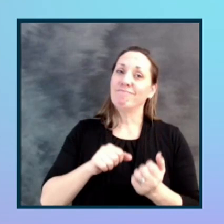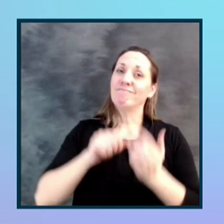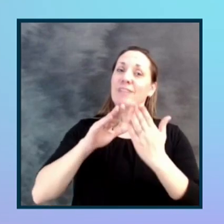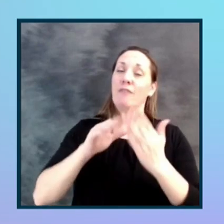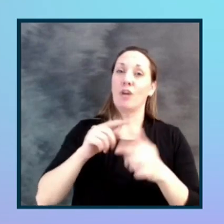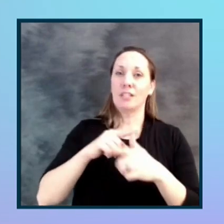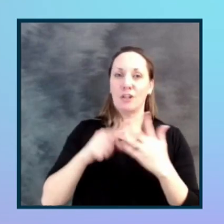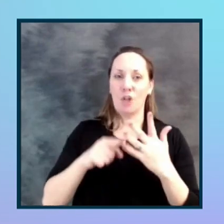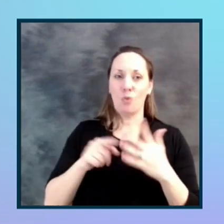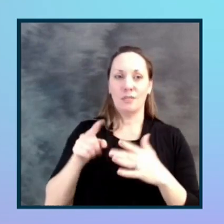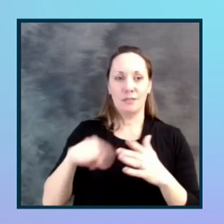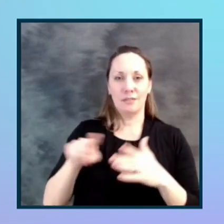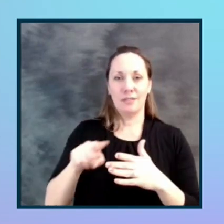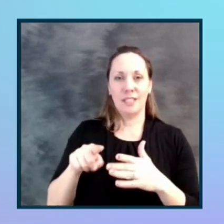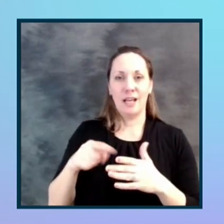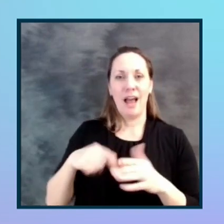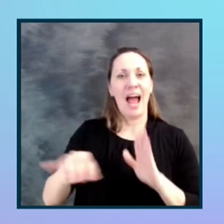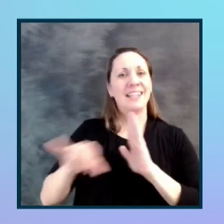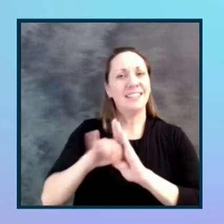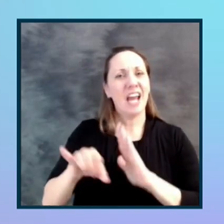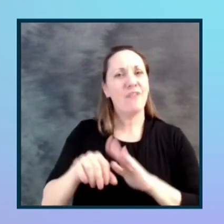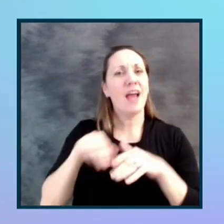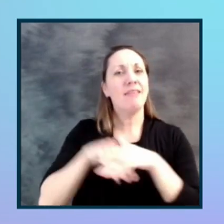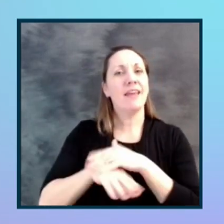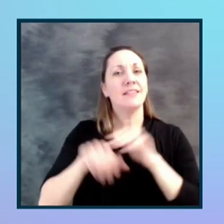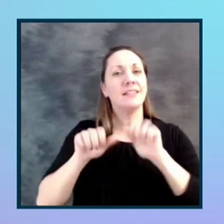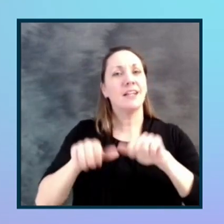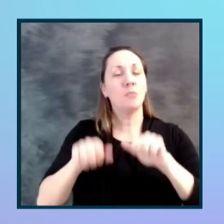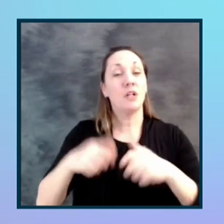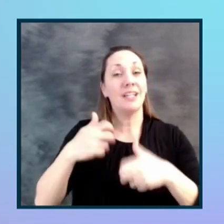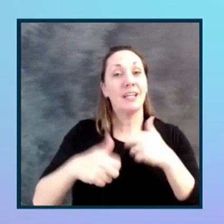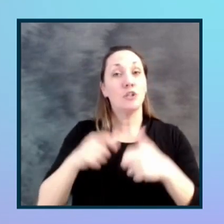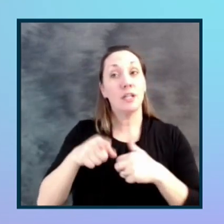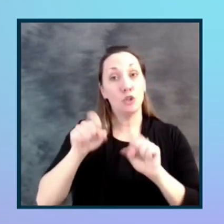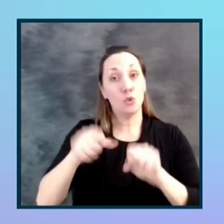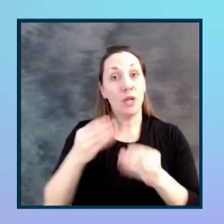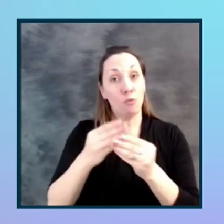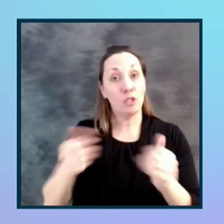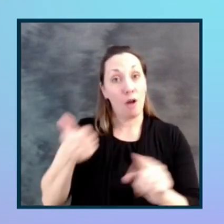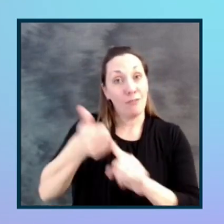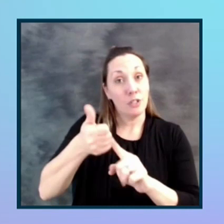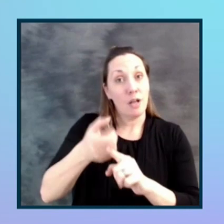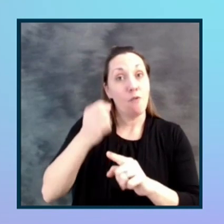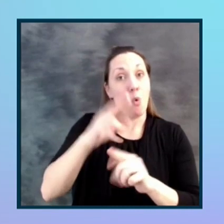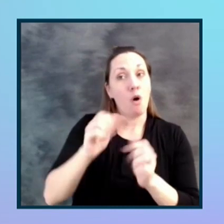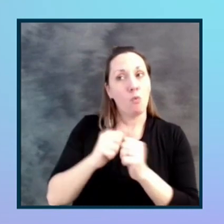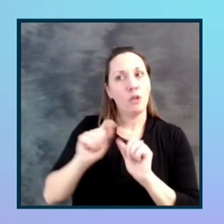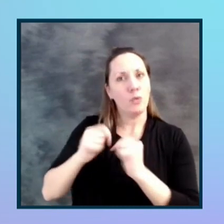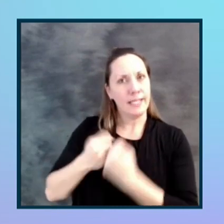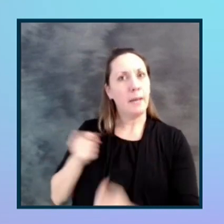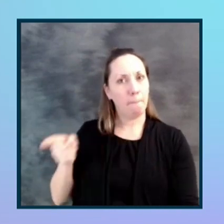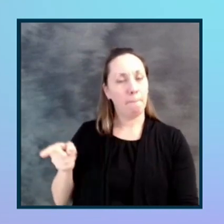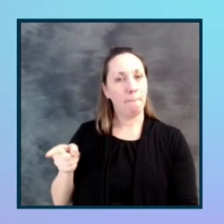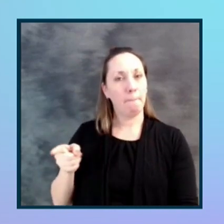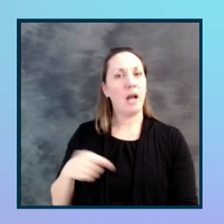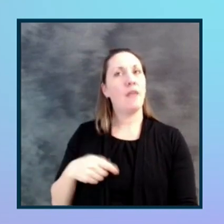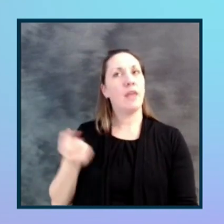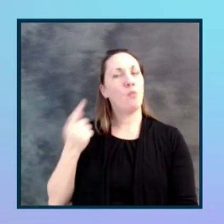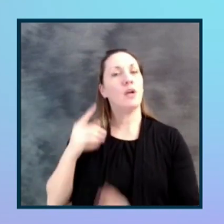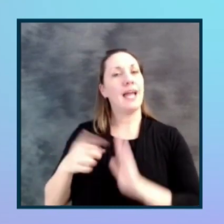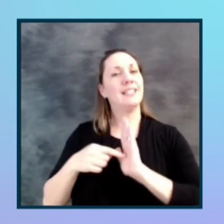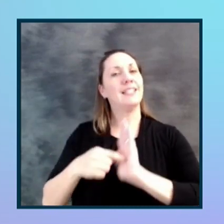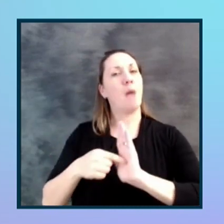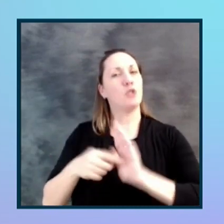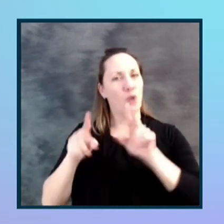Identify accessibility issues that you are able to resolve on your own or with your team of champions and demonstrate the value for it. I think that will